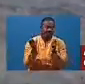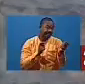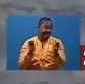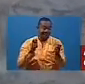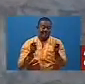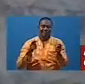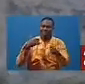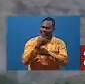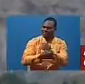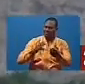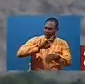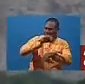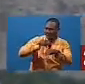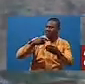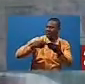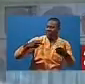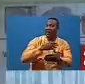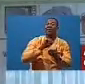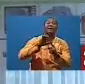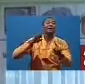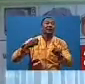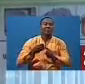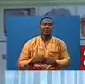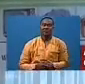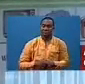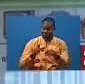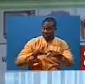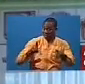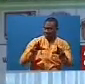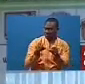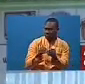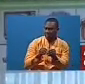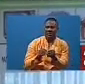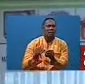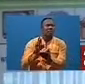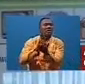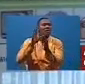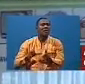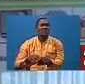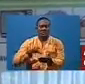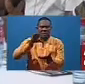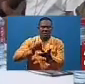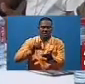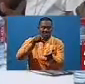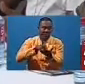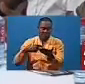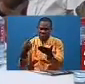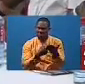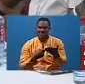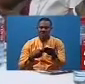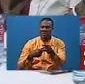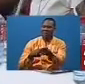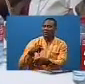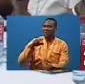the country's natural resources and the environment. During the meeting, a representative of the Center for Media Analysis,